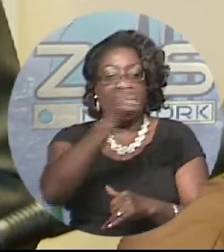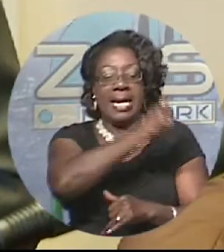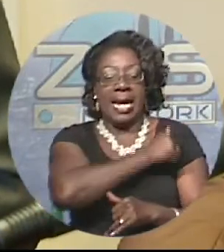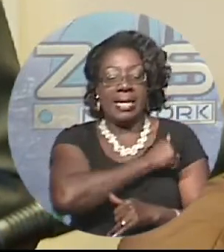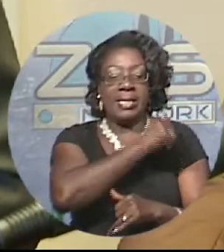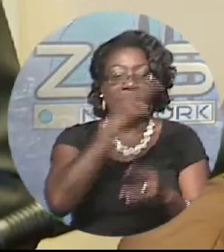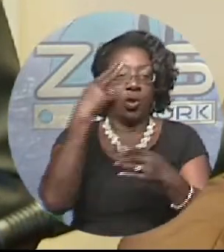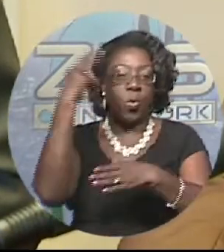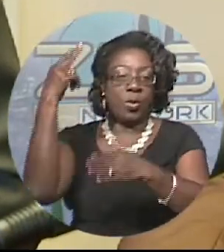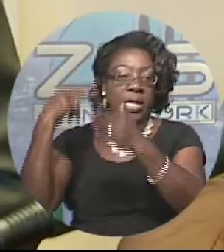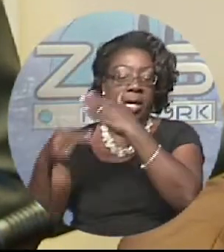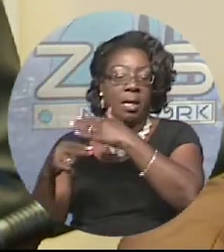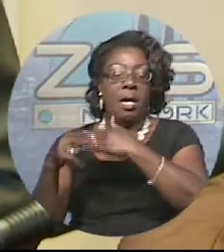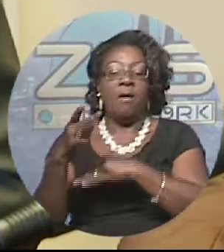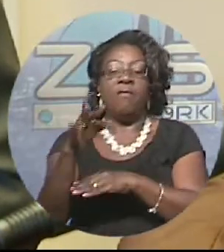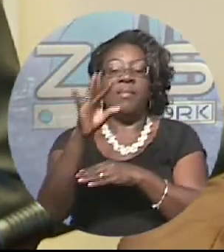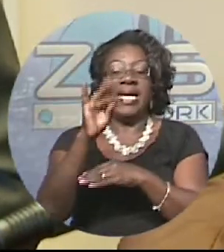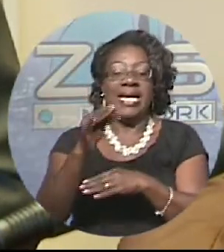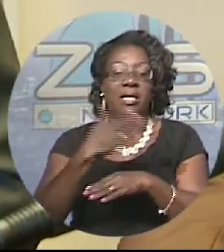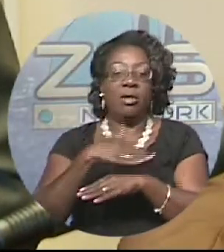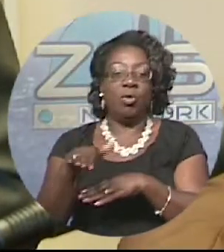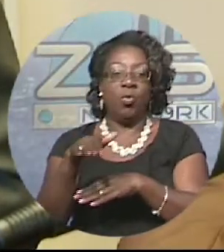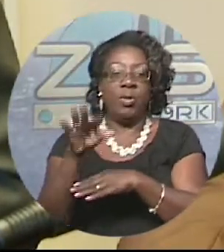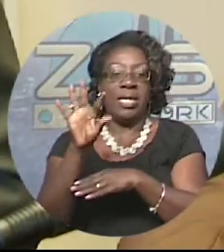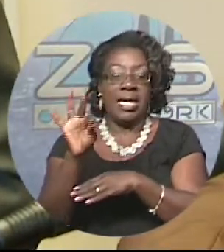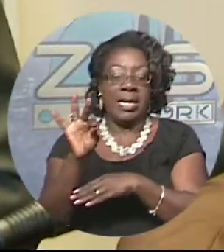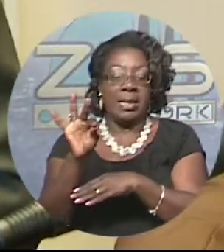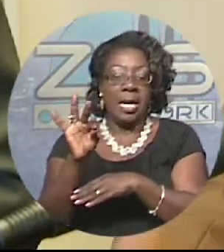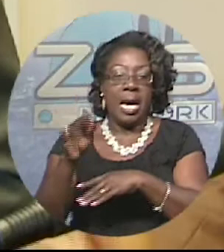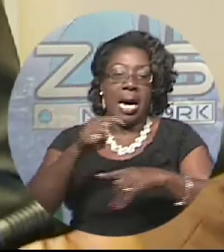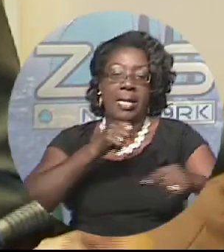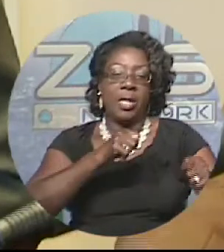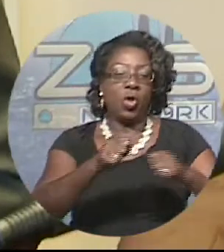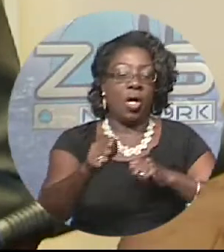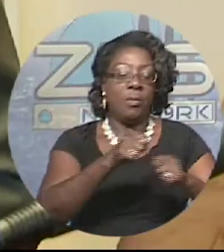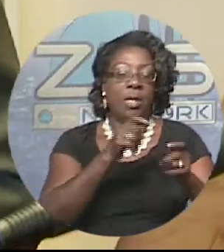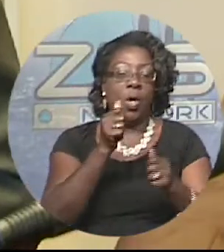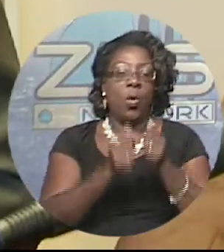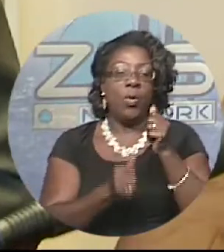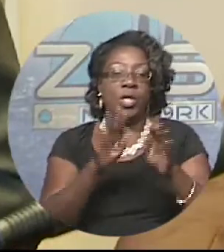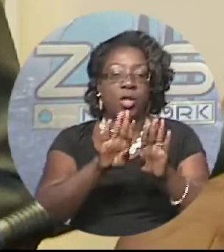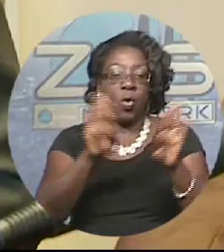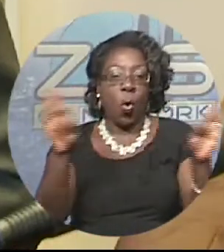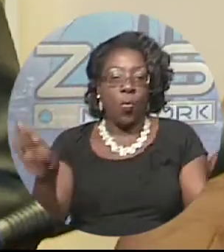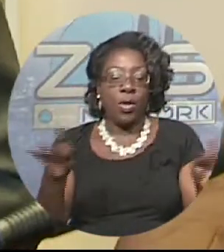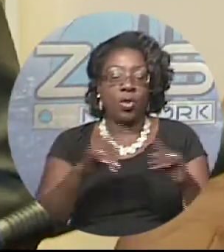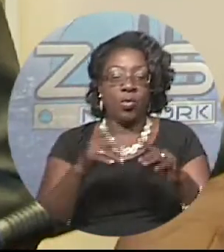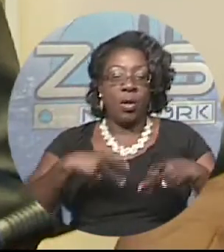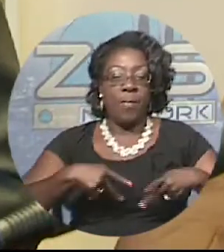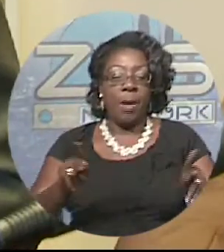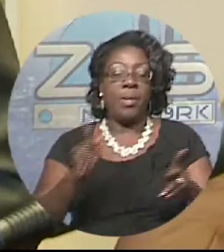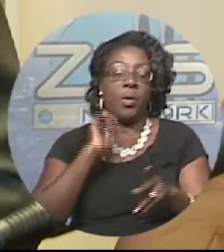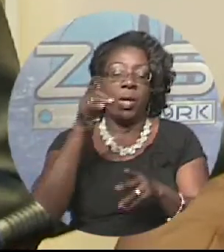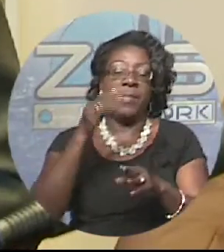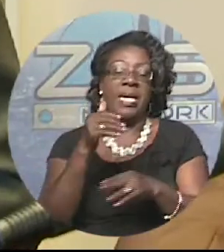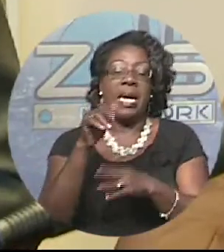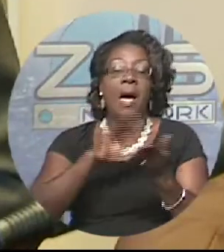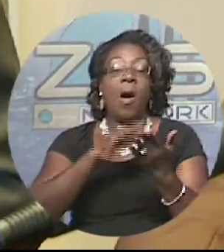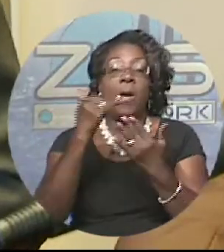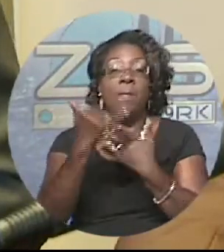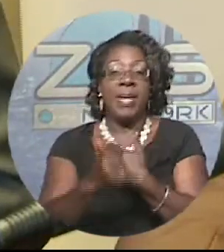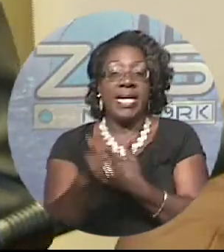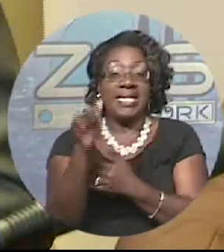the 8th and the 9th, and the tournament, which is open to the public, will be held on May 10th at the Kendall G. L.